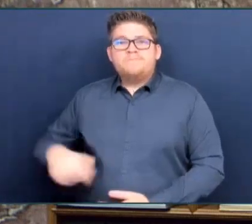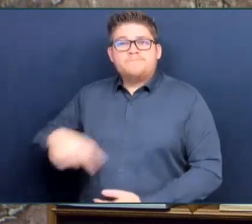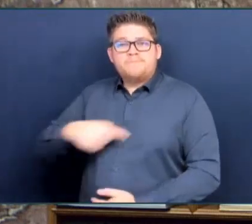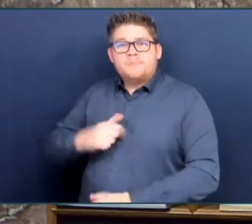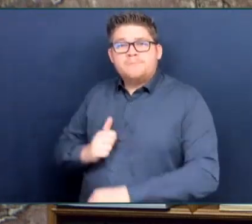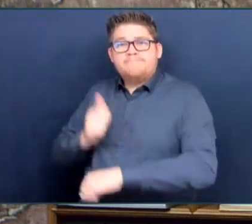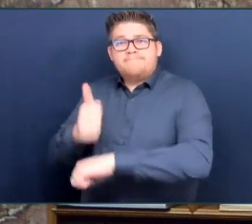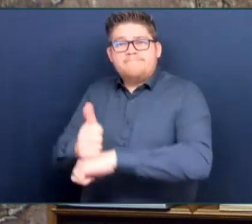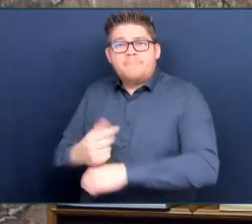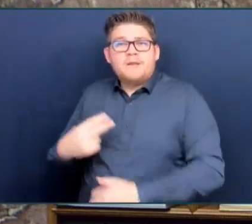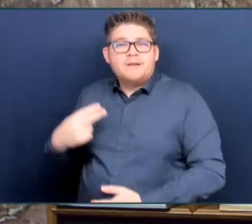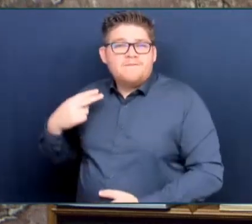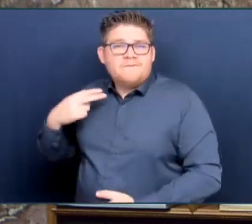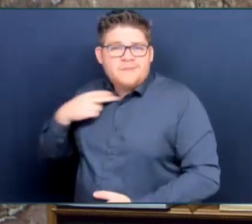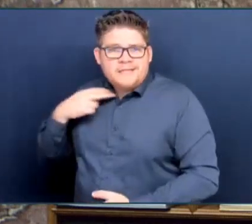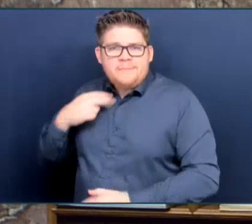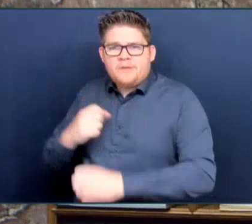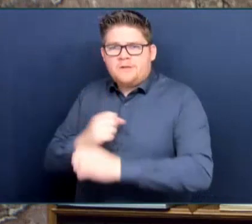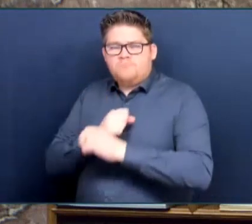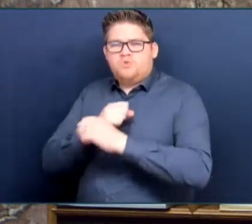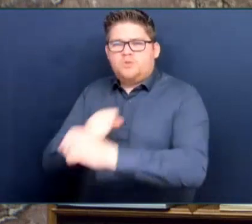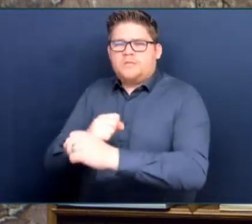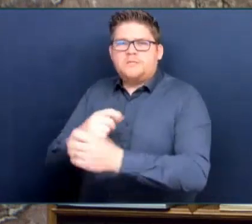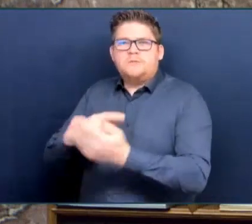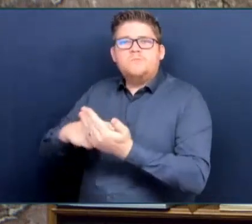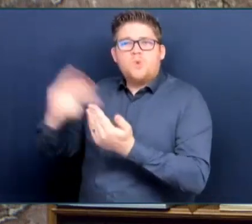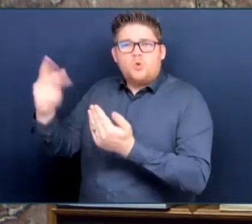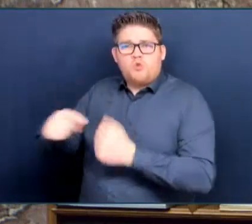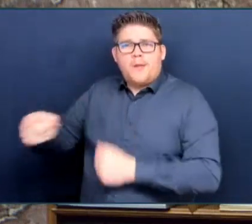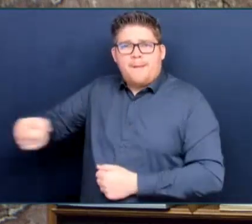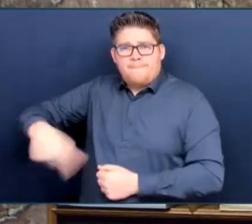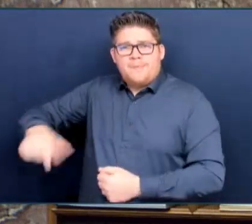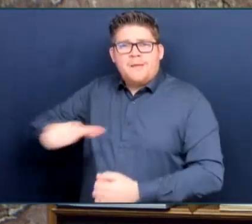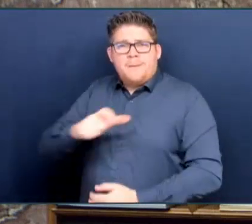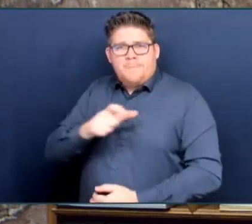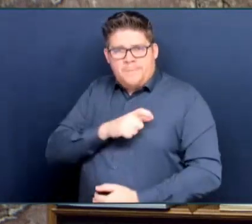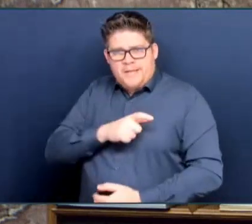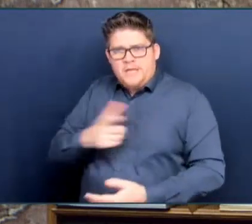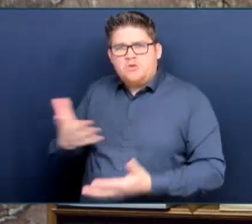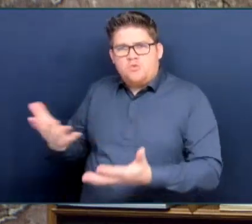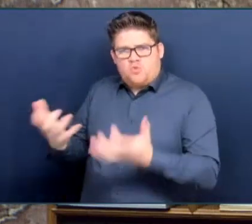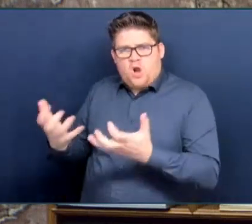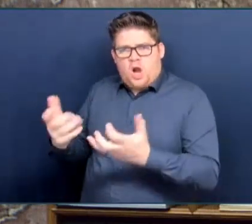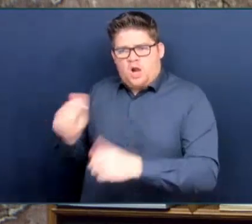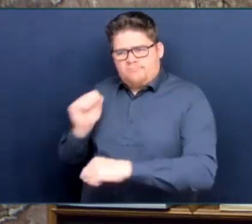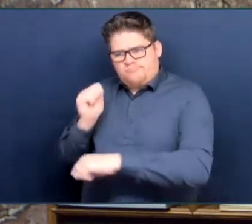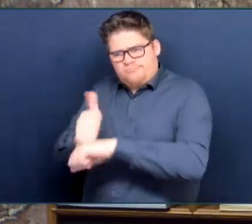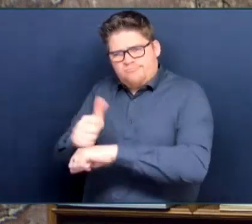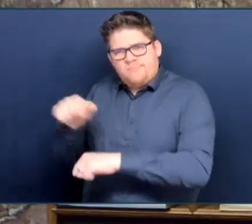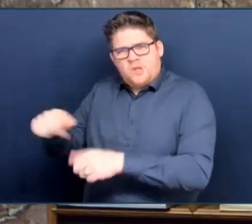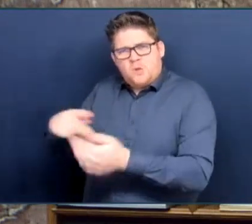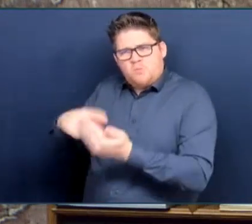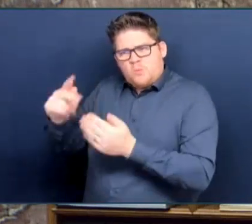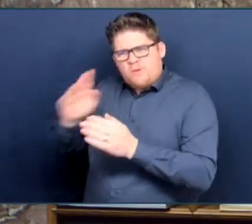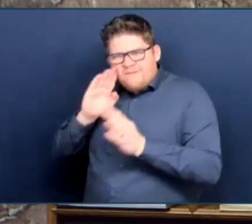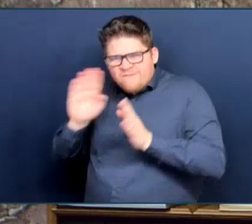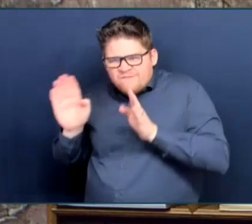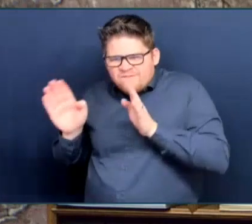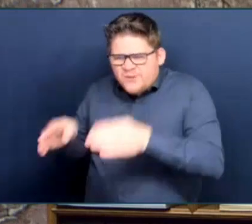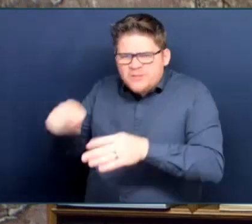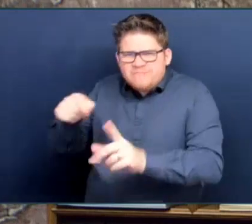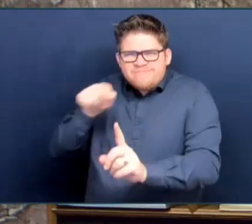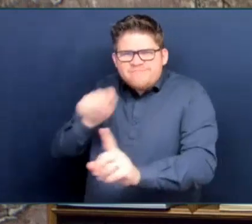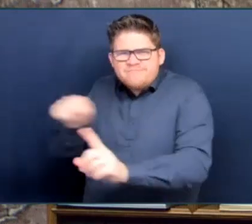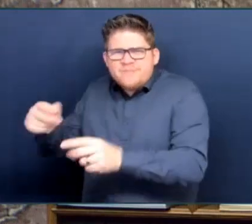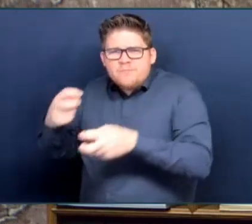wanted to deal in part with the significant challenges that were faced in Surrey, this government put that in place, Honourable Speaker, not